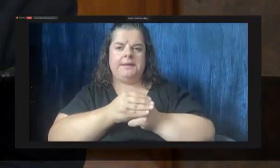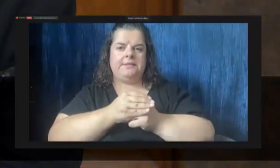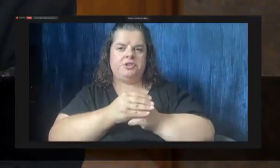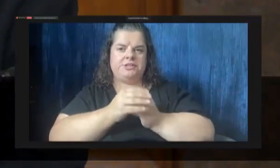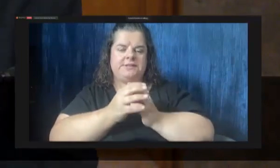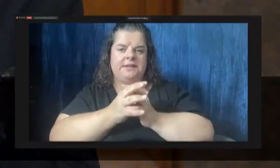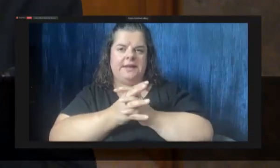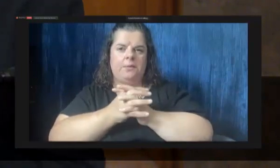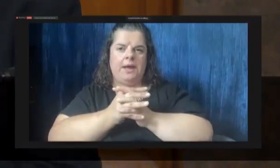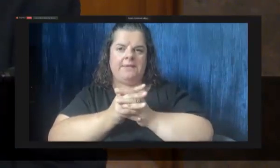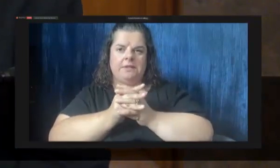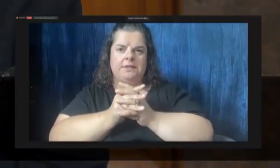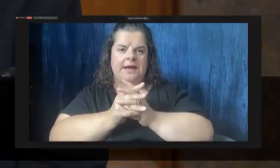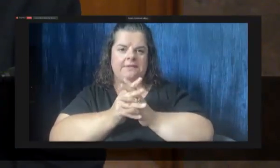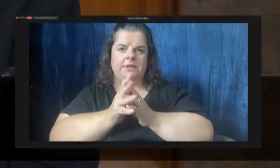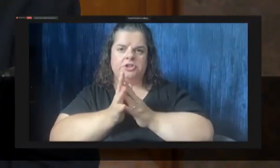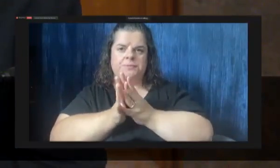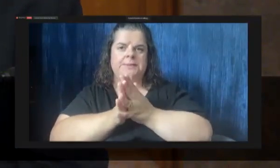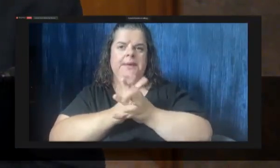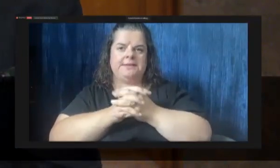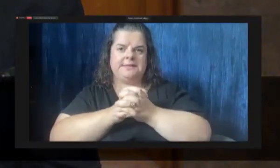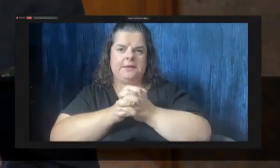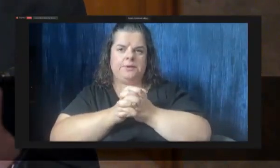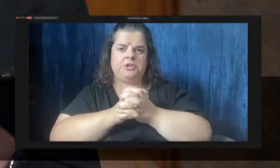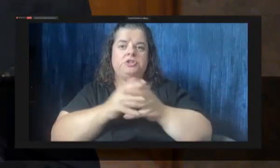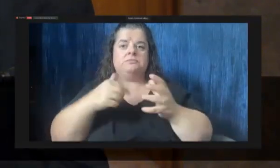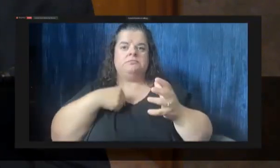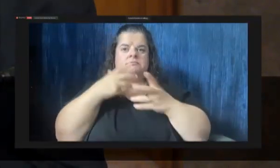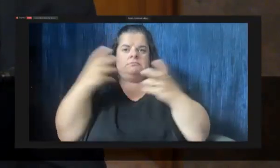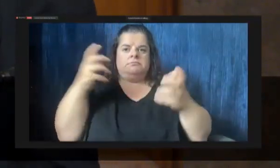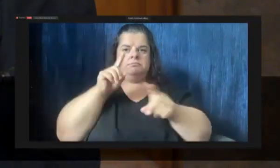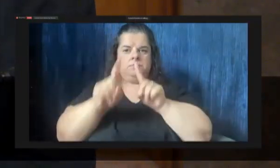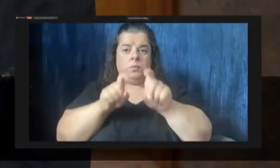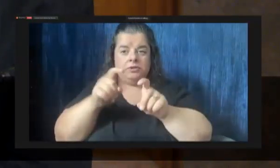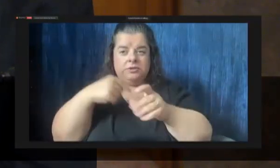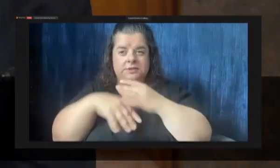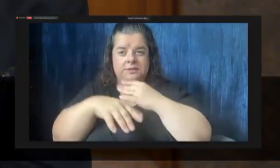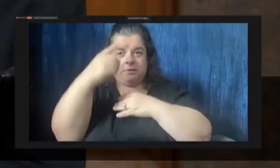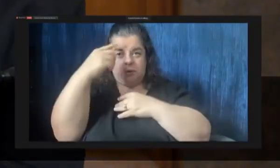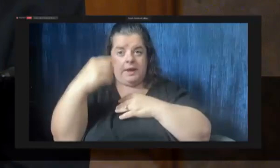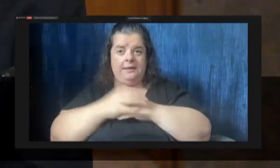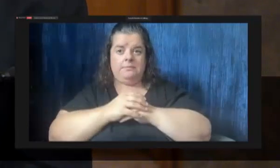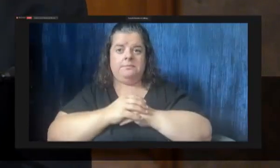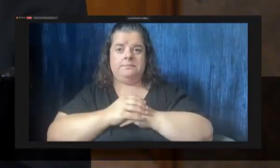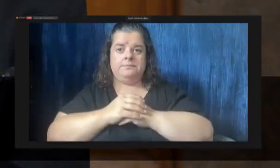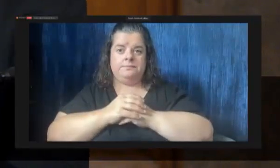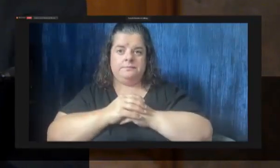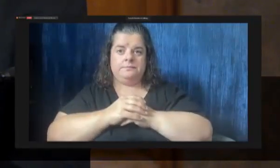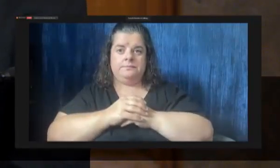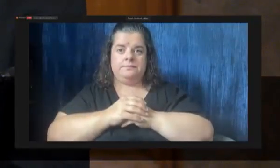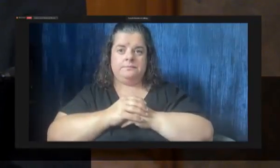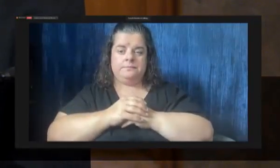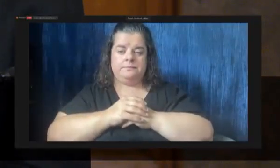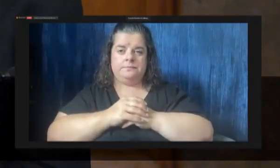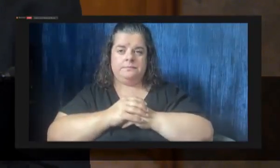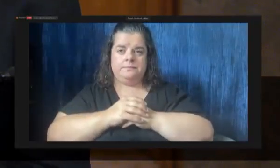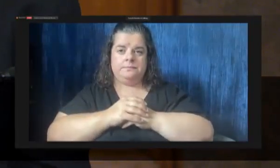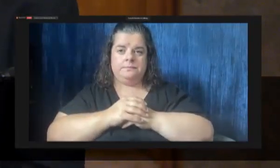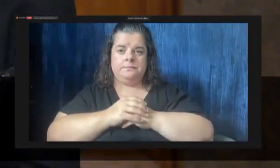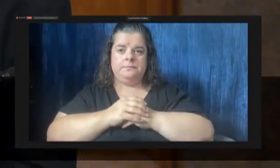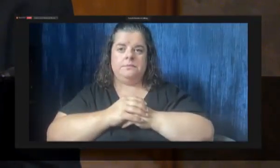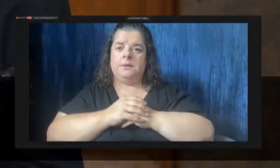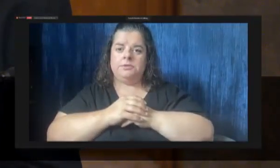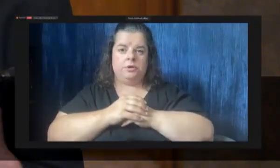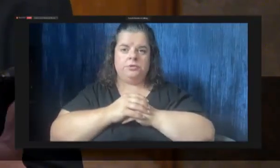rather, so for those questions, again, like the why, I do want to wait until we have the Deer Management Task Force folks up,